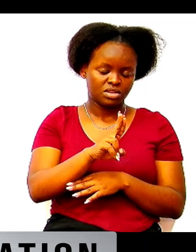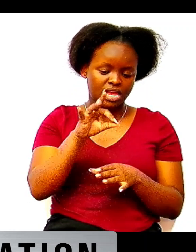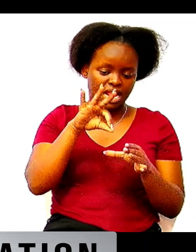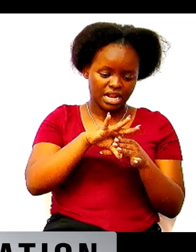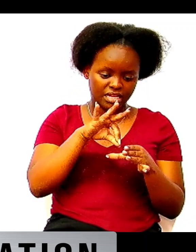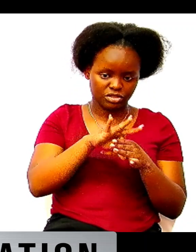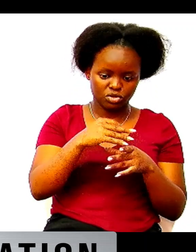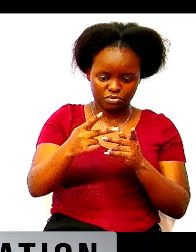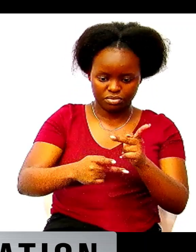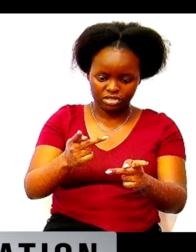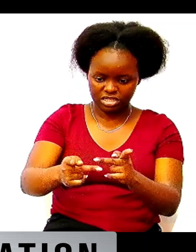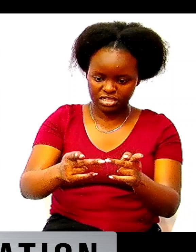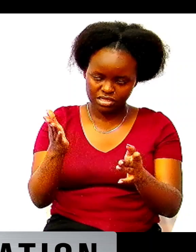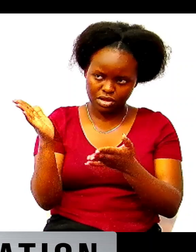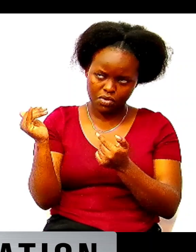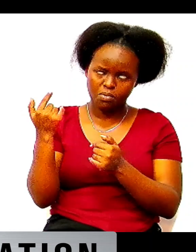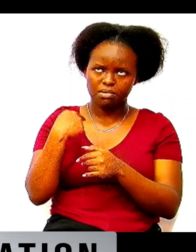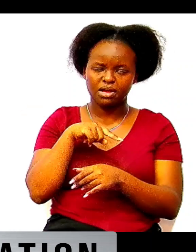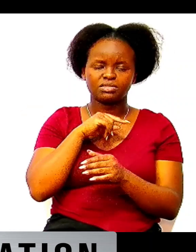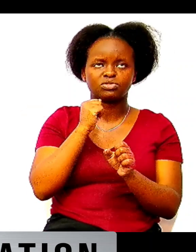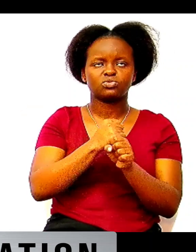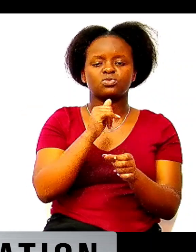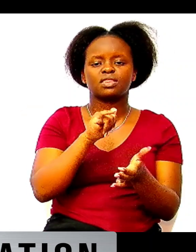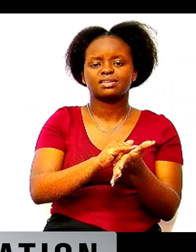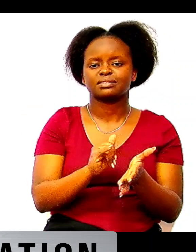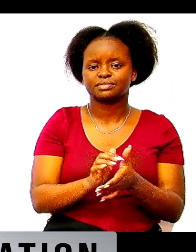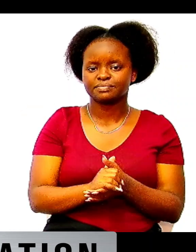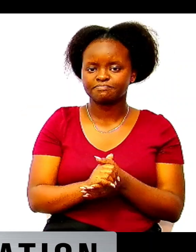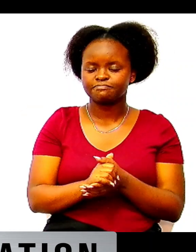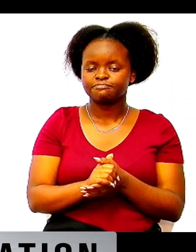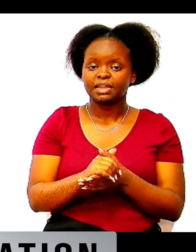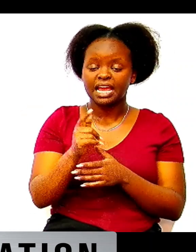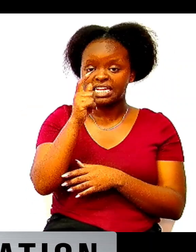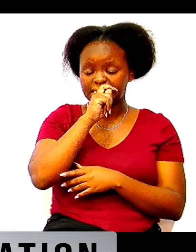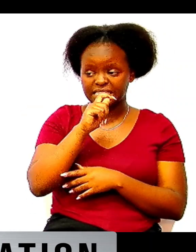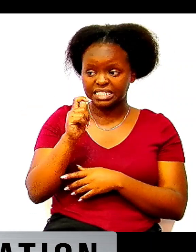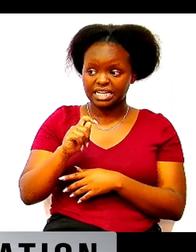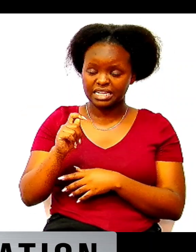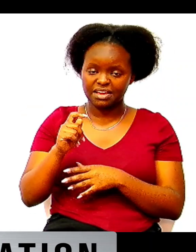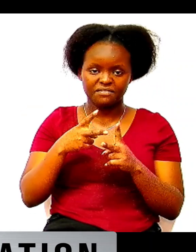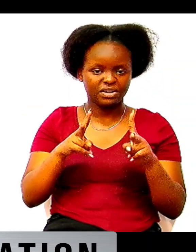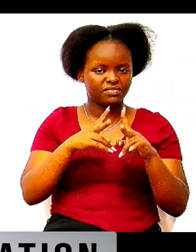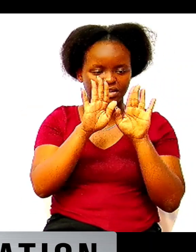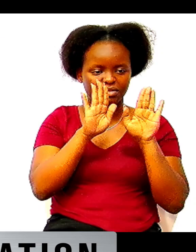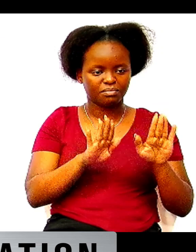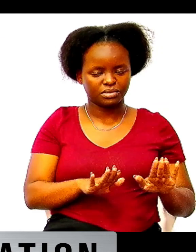hope we are going to do that. The question of Tanzania, though, Tanzania has been a very important